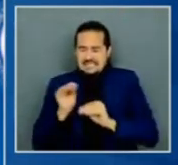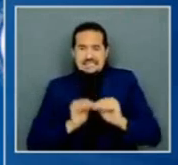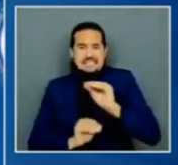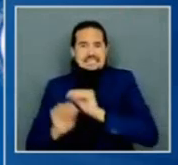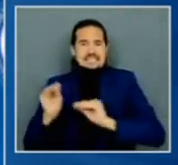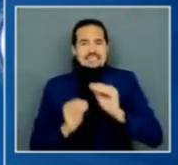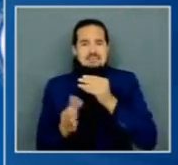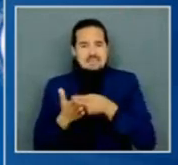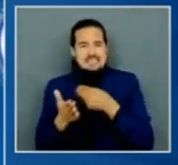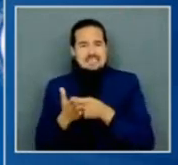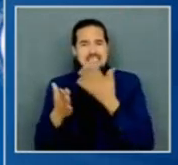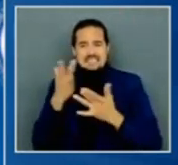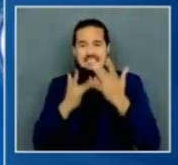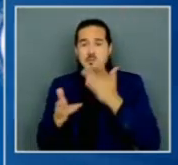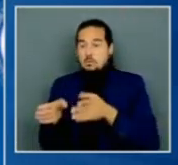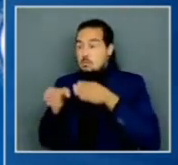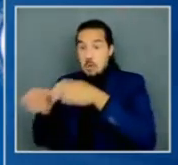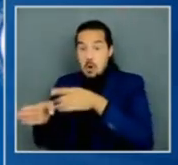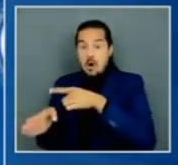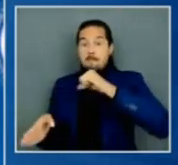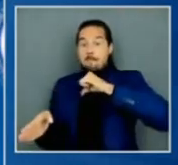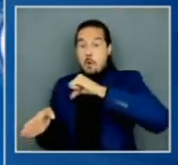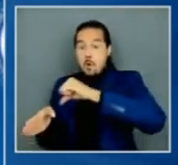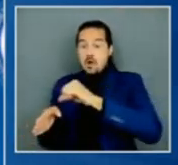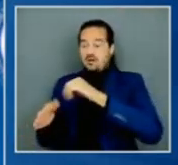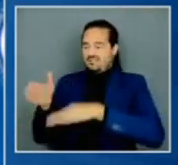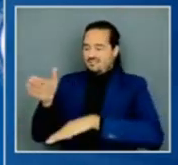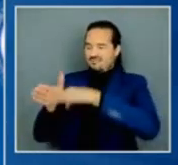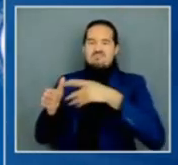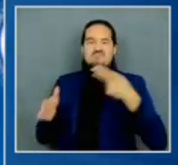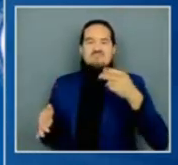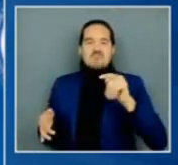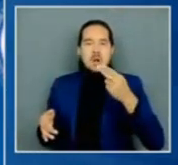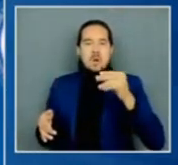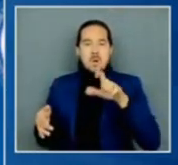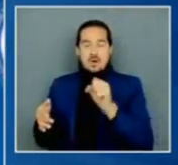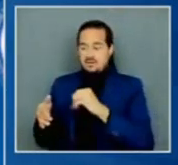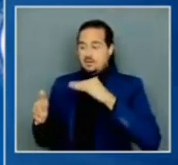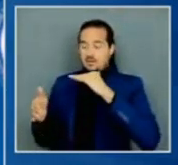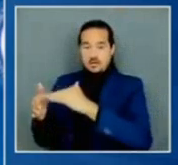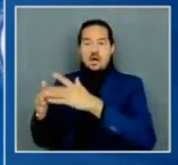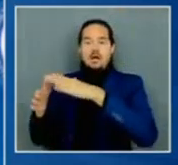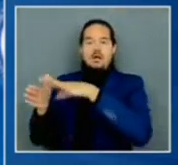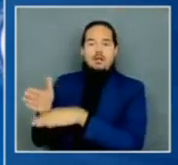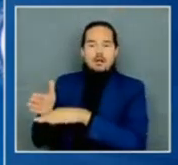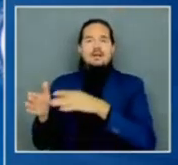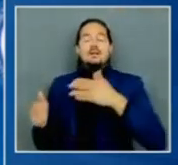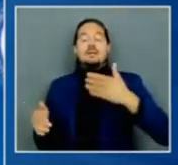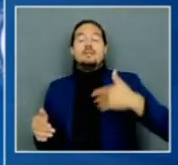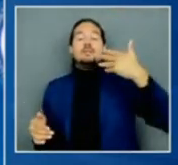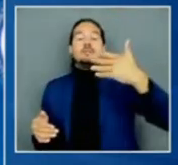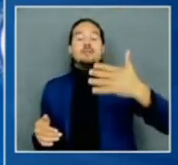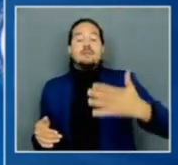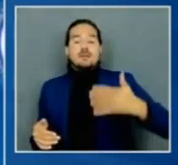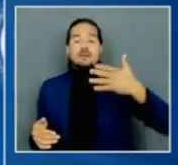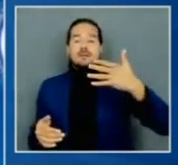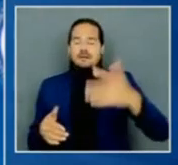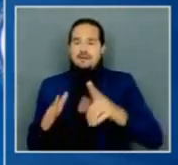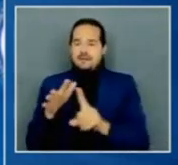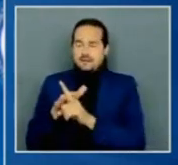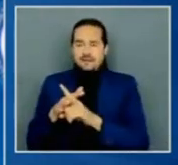to replenish the paving of every lane mile of street in our city only every 100 years or so, I